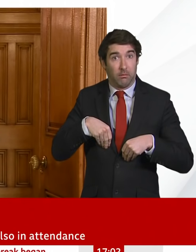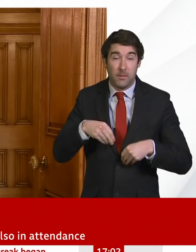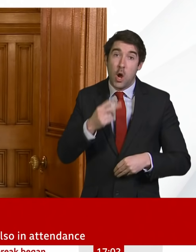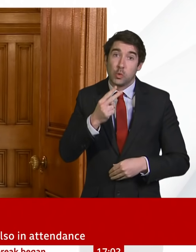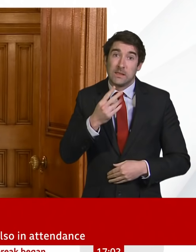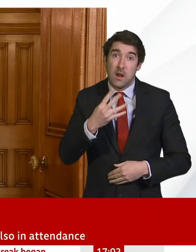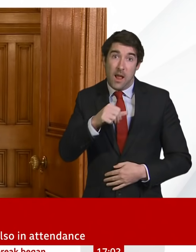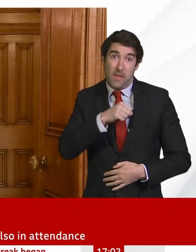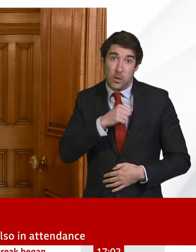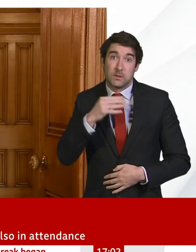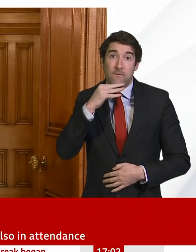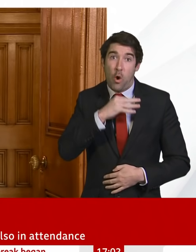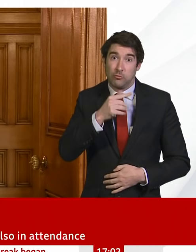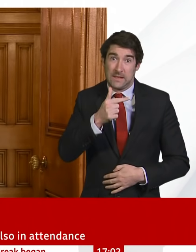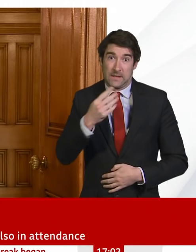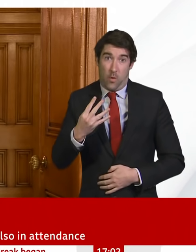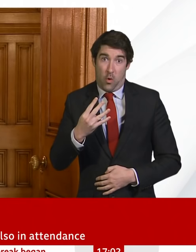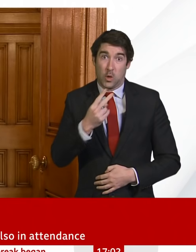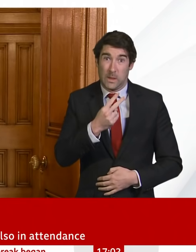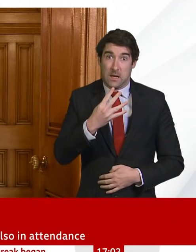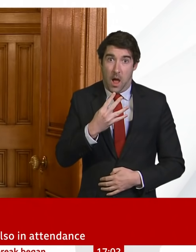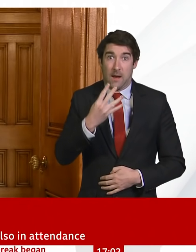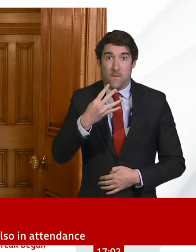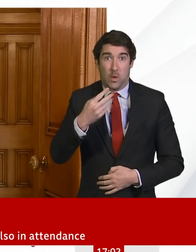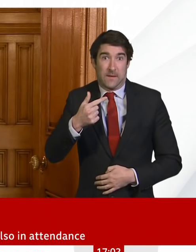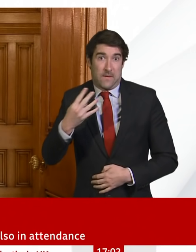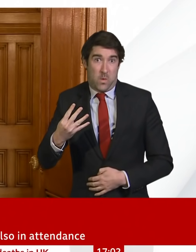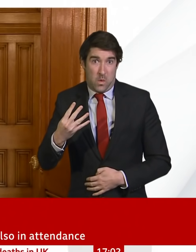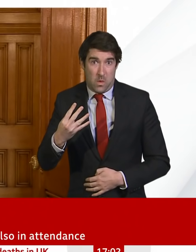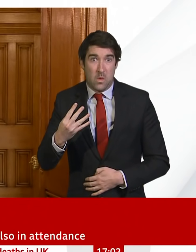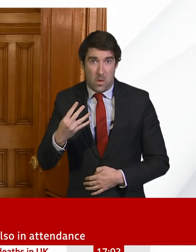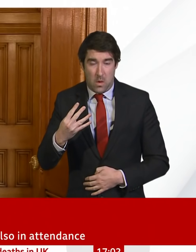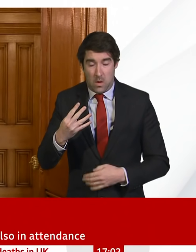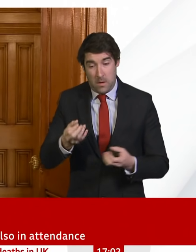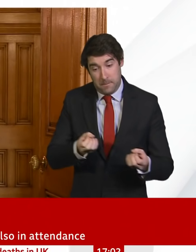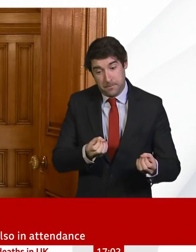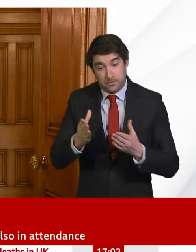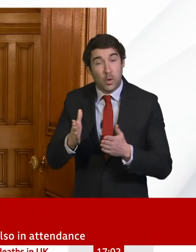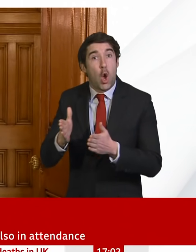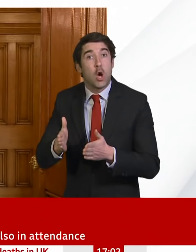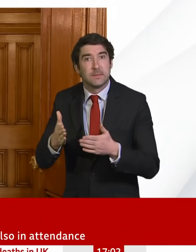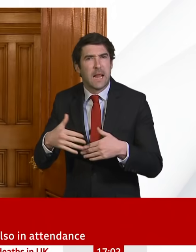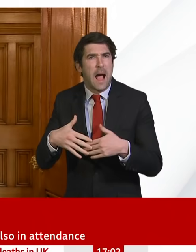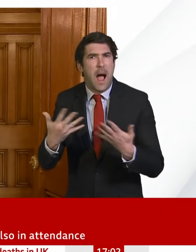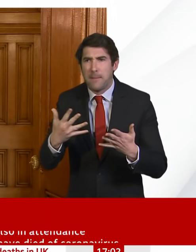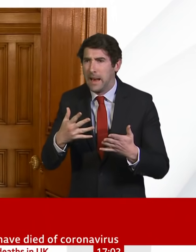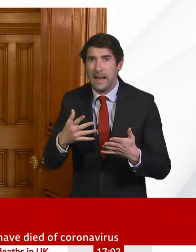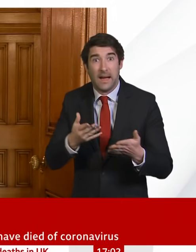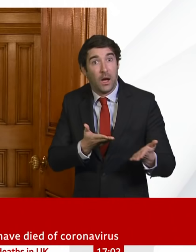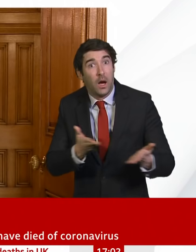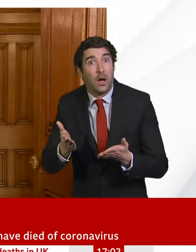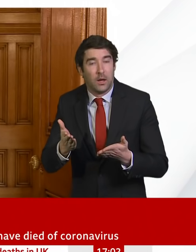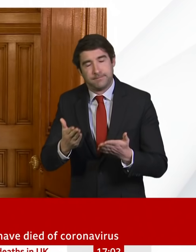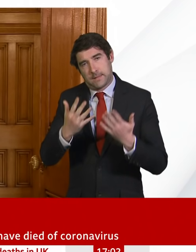29,474 have tested positive. The number of people admitted to hospital in England with coronavirus symptoms is